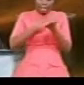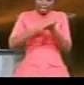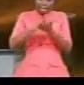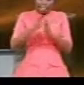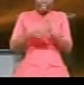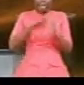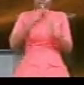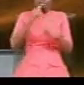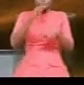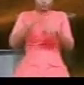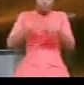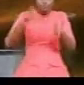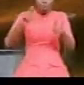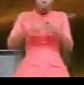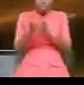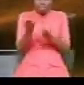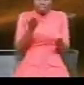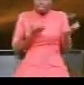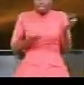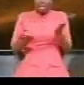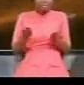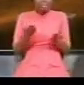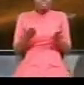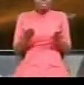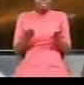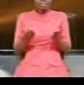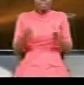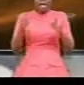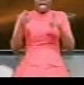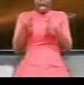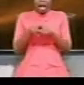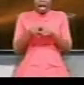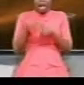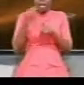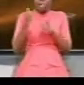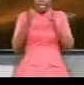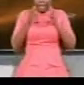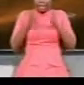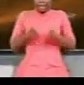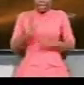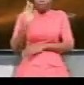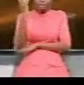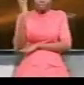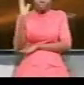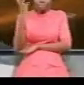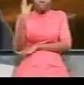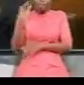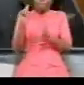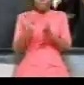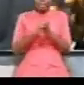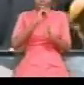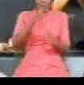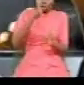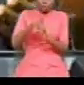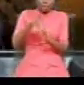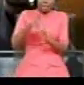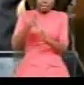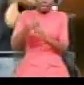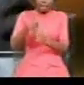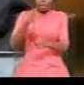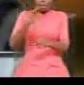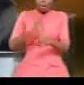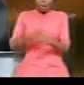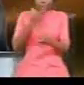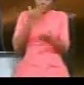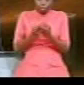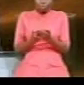is a call to service. As a healthy tree that is planted on